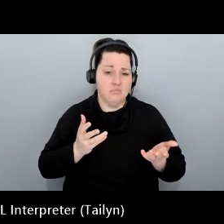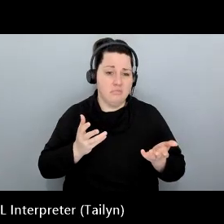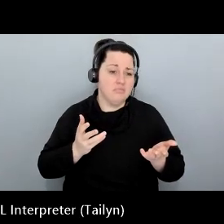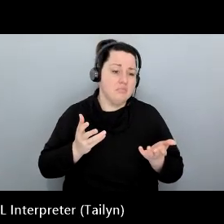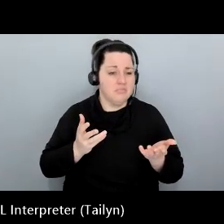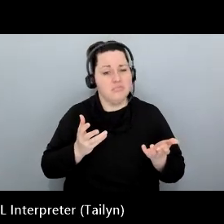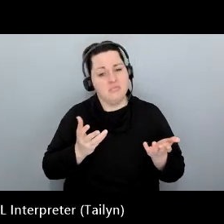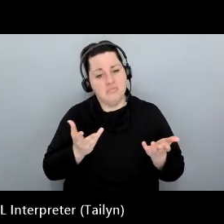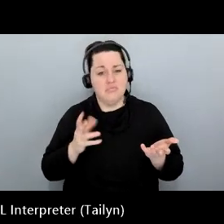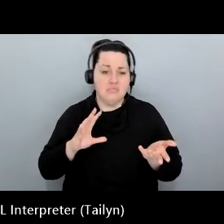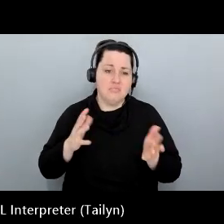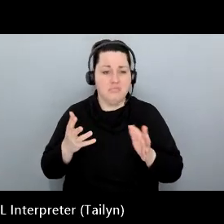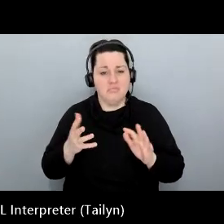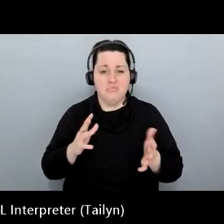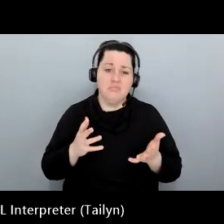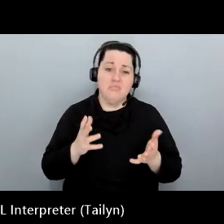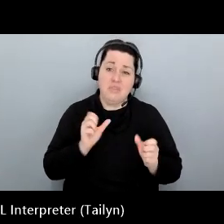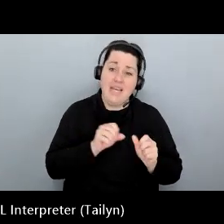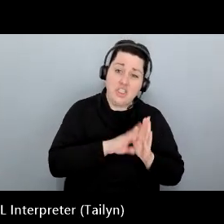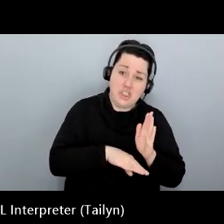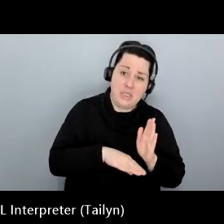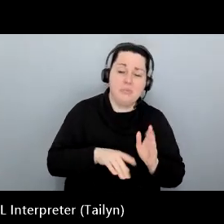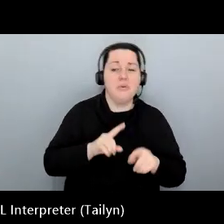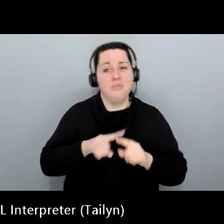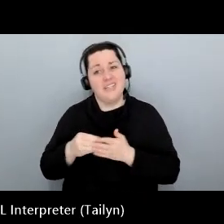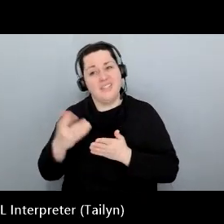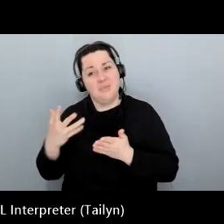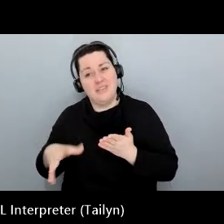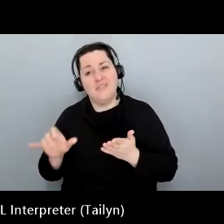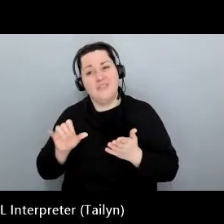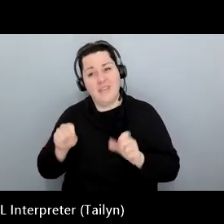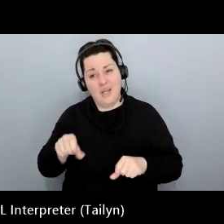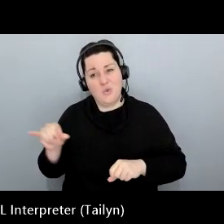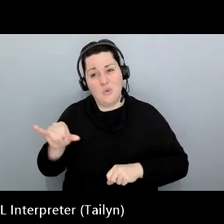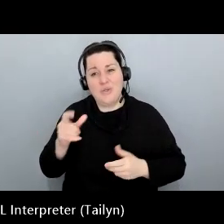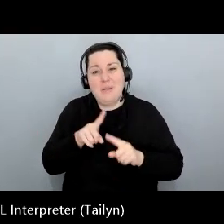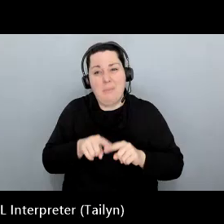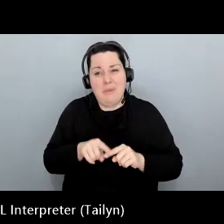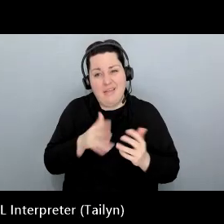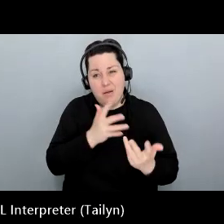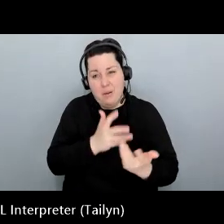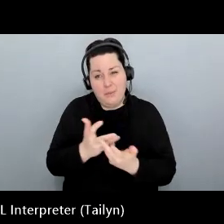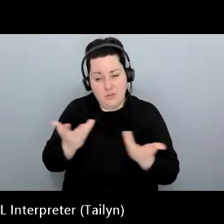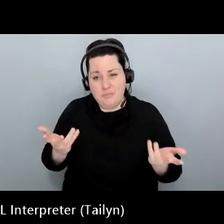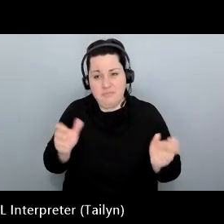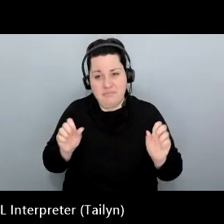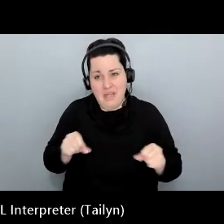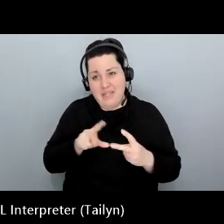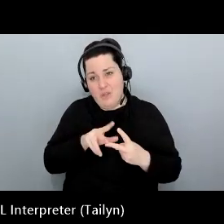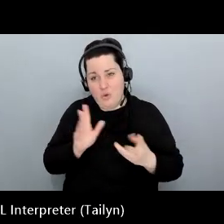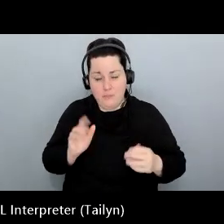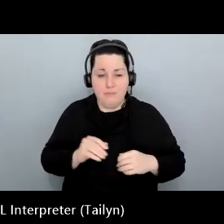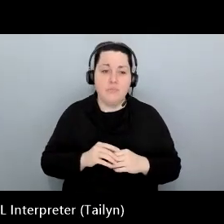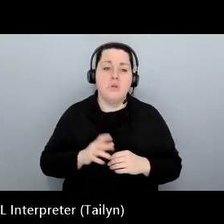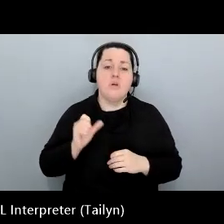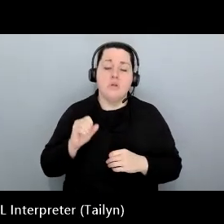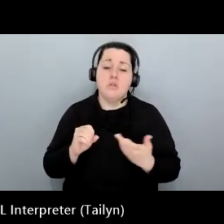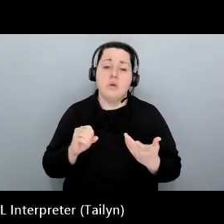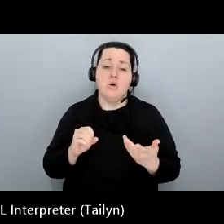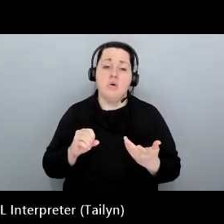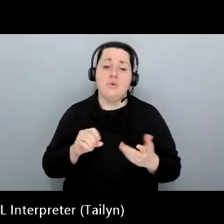quite cheap, can also be quite expensive depending on what the accommodation is. So as a result,